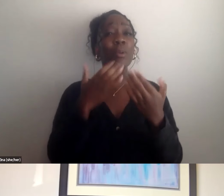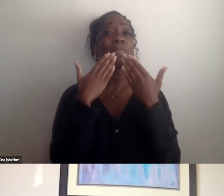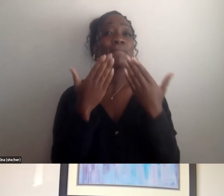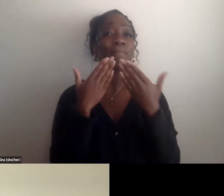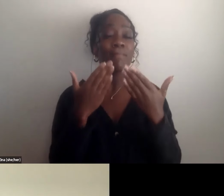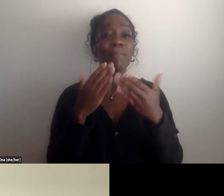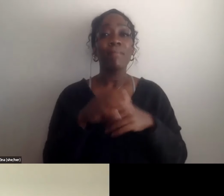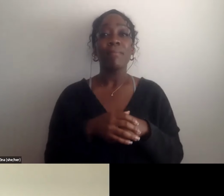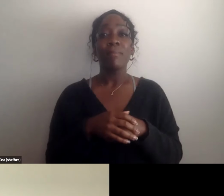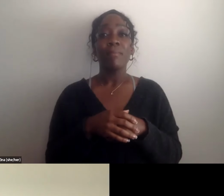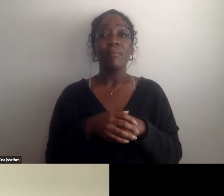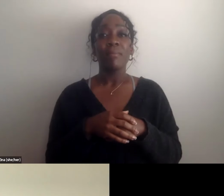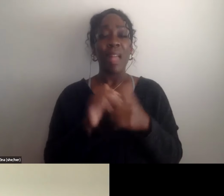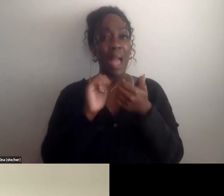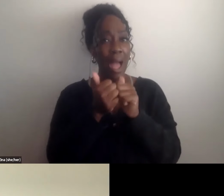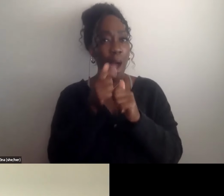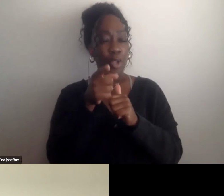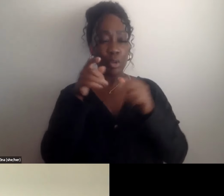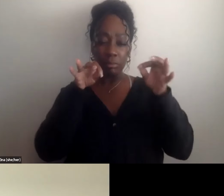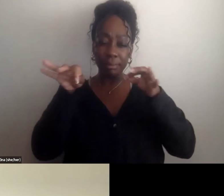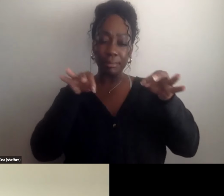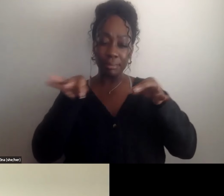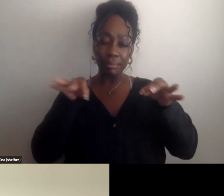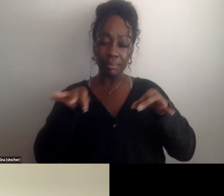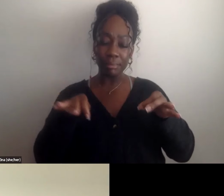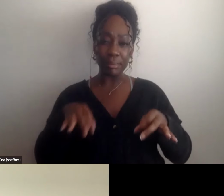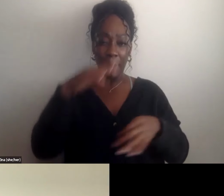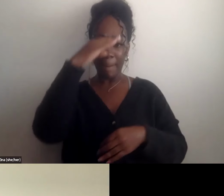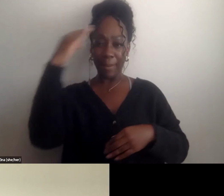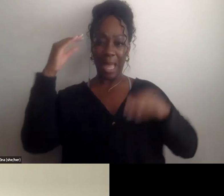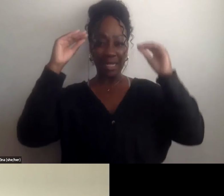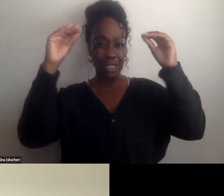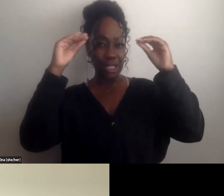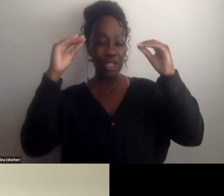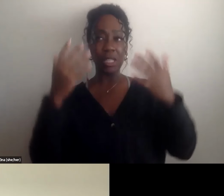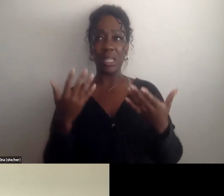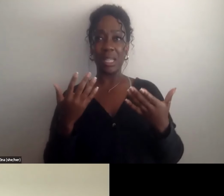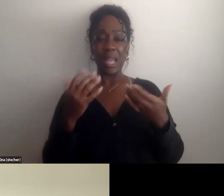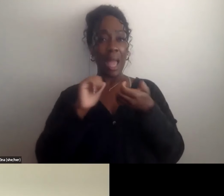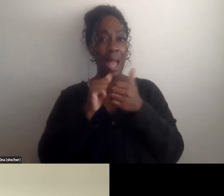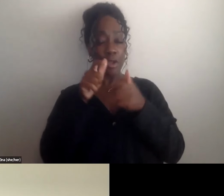you laid out the character of Black teaching and the defining of fugitivity.